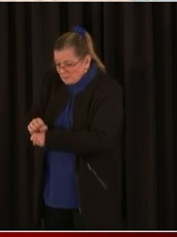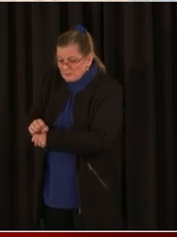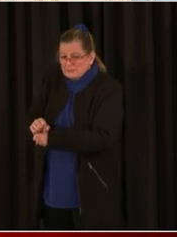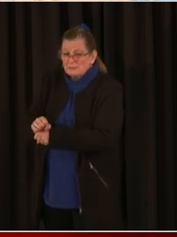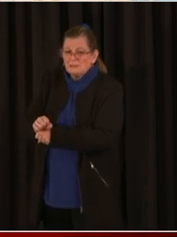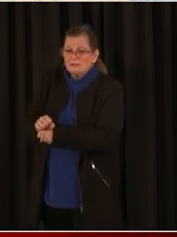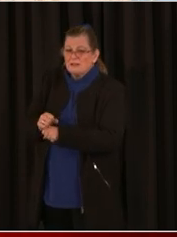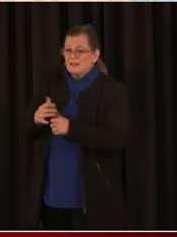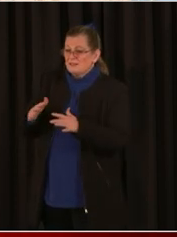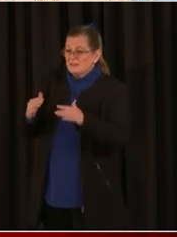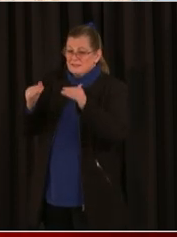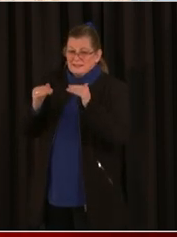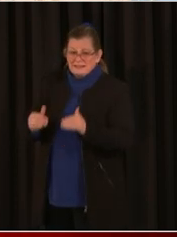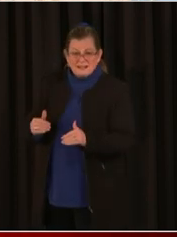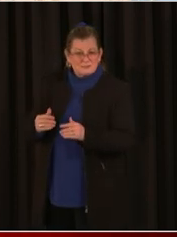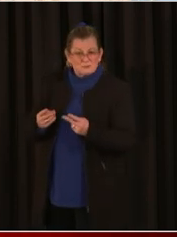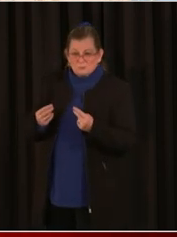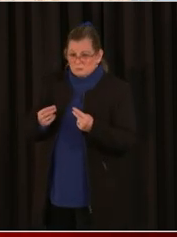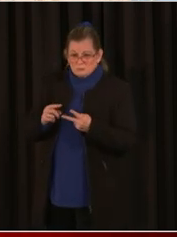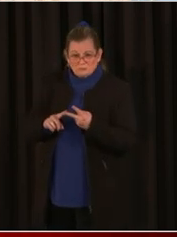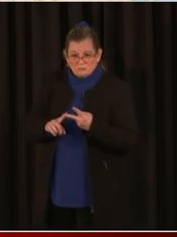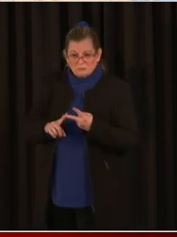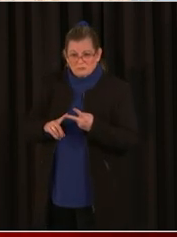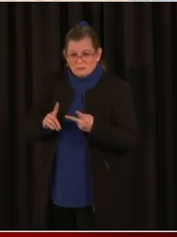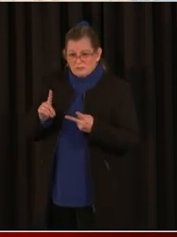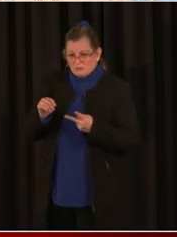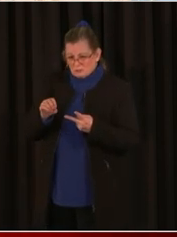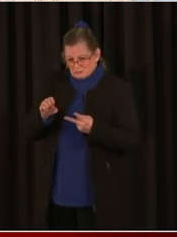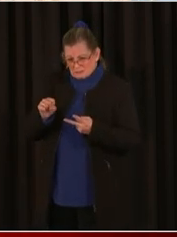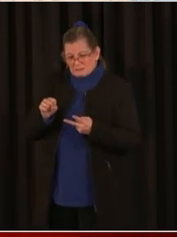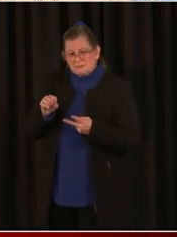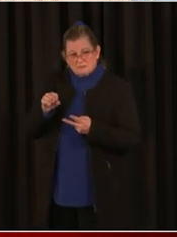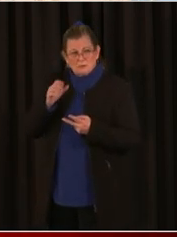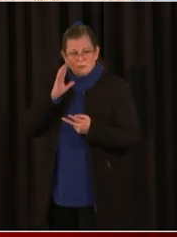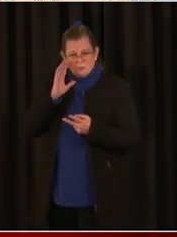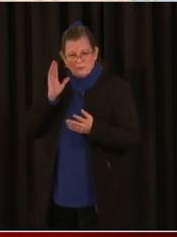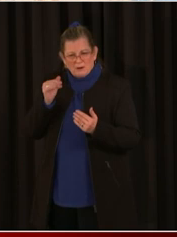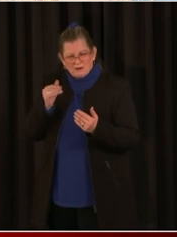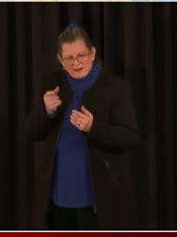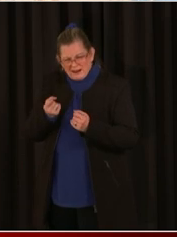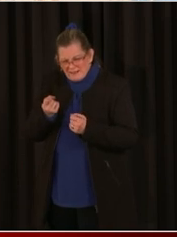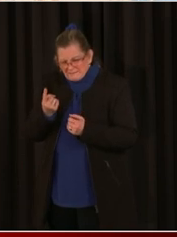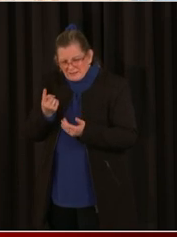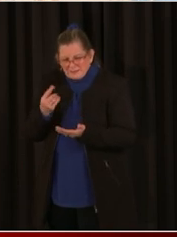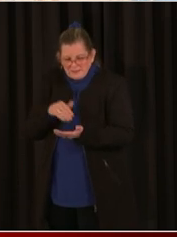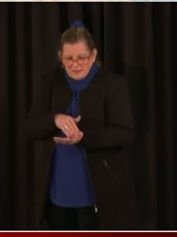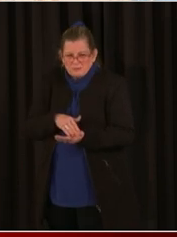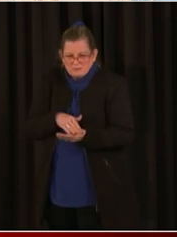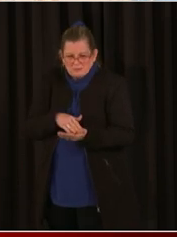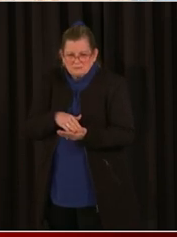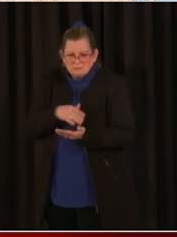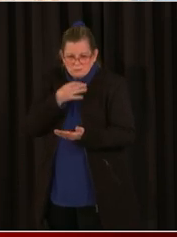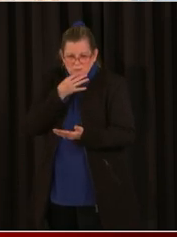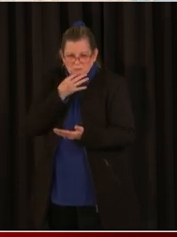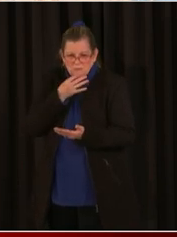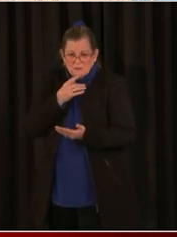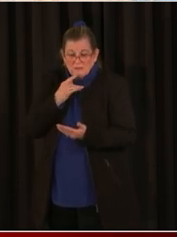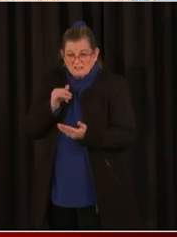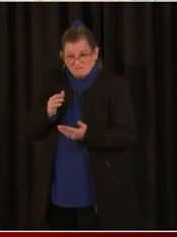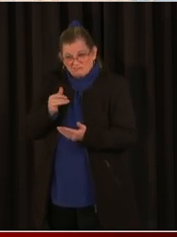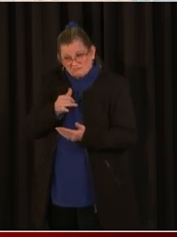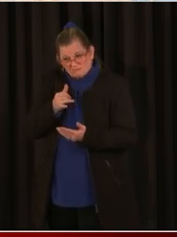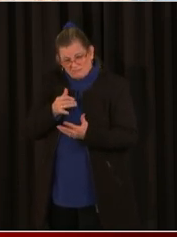and then the next doses we expect this week, almost 11,000